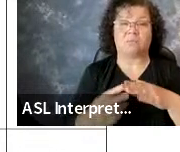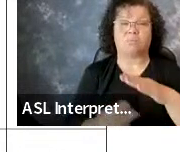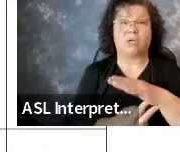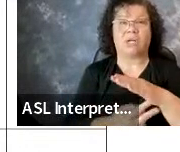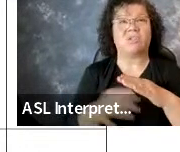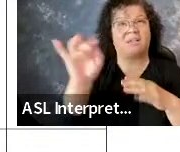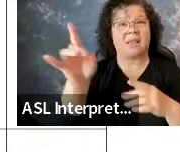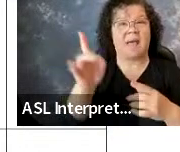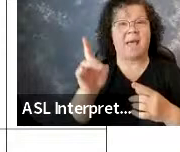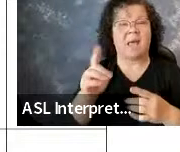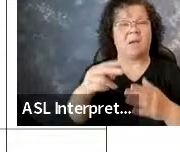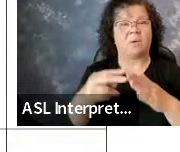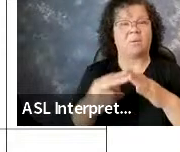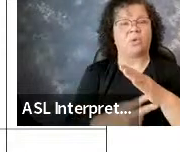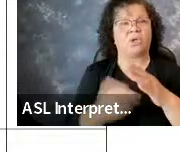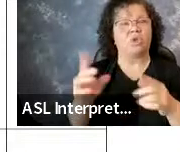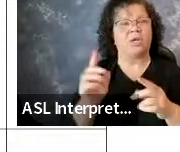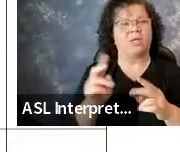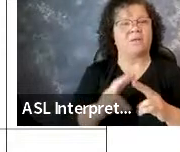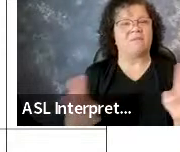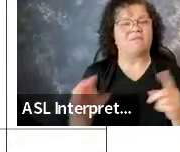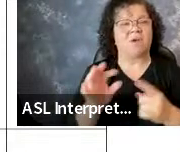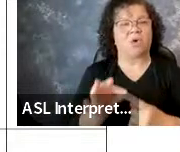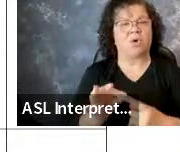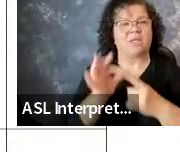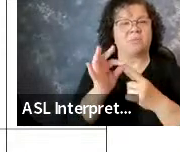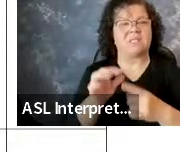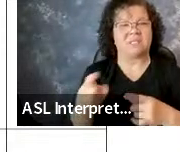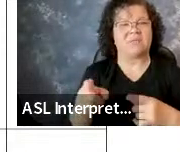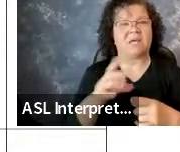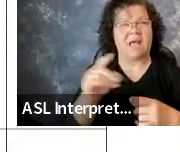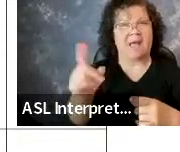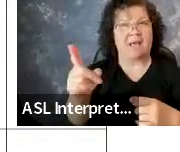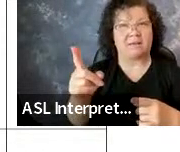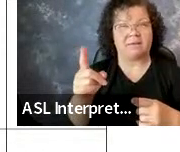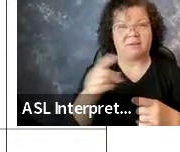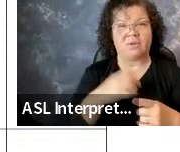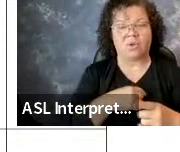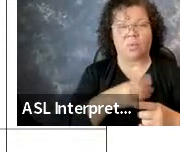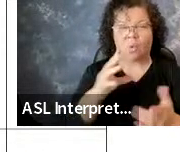very unique and has kind of a specific risk and history there. So we just wanted to note that.